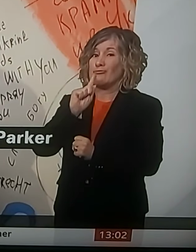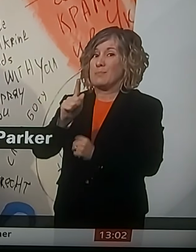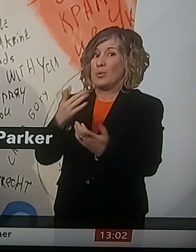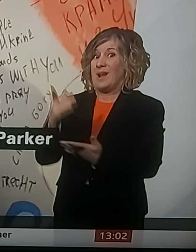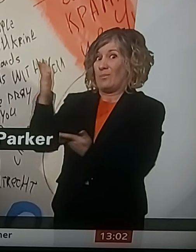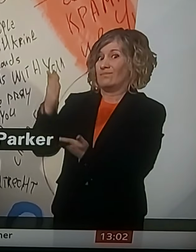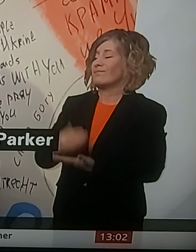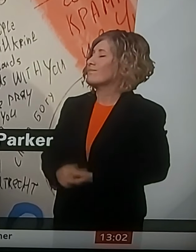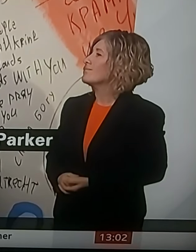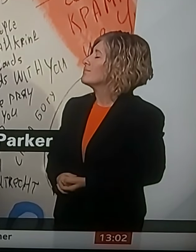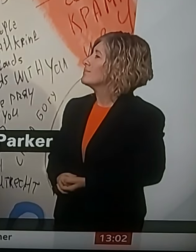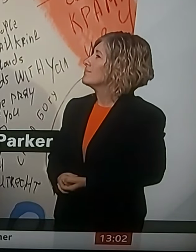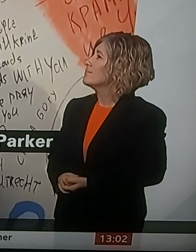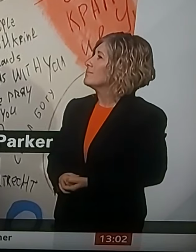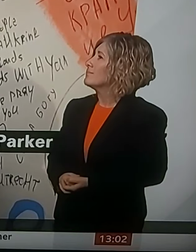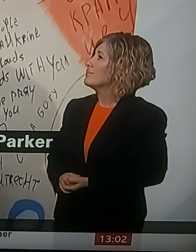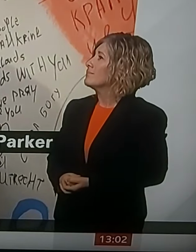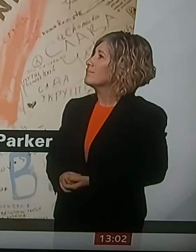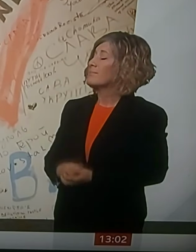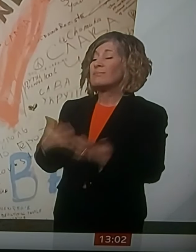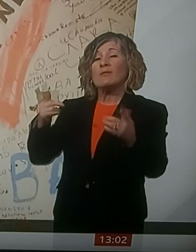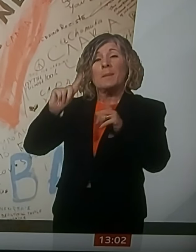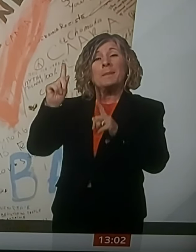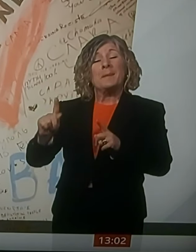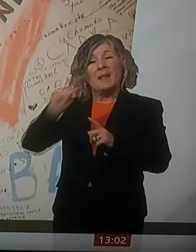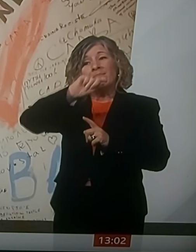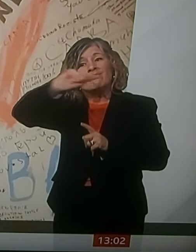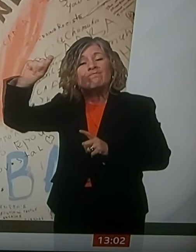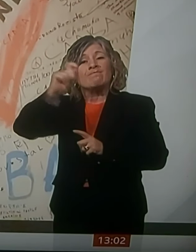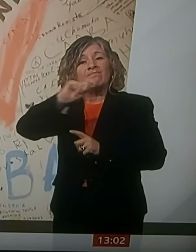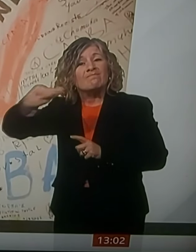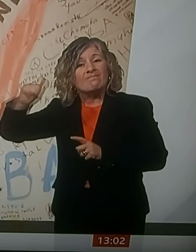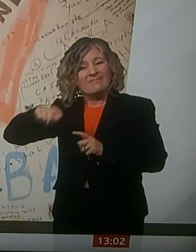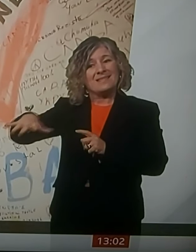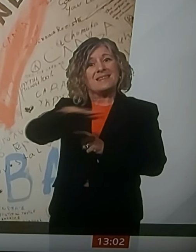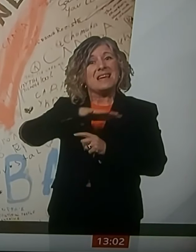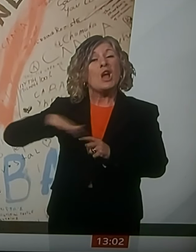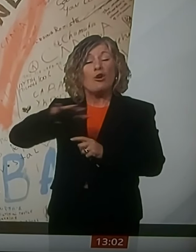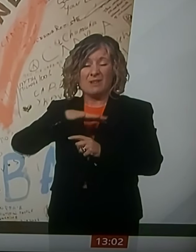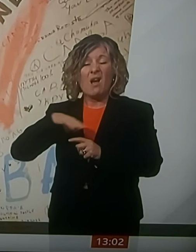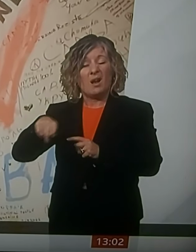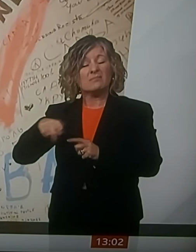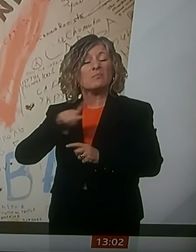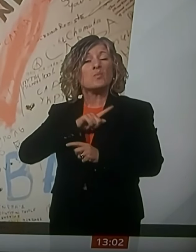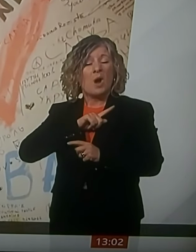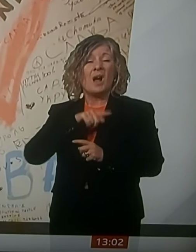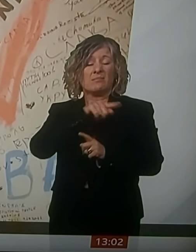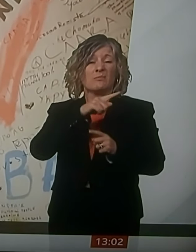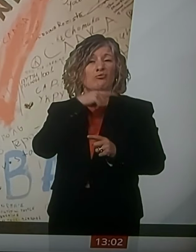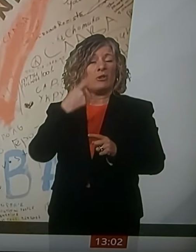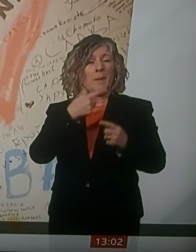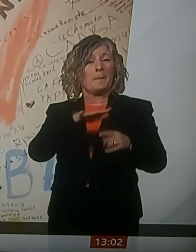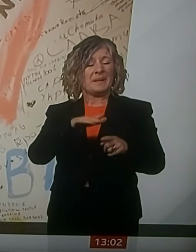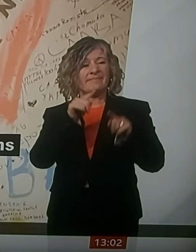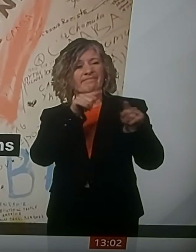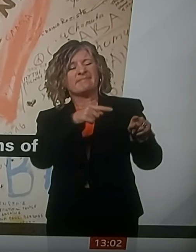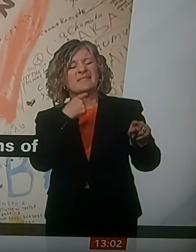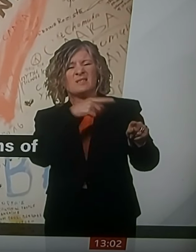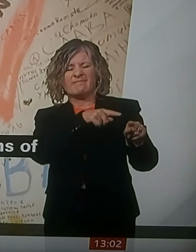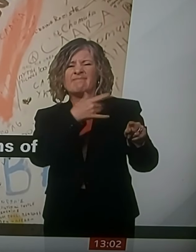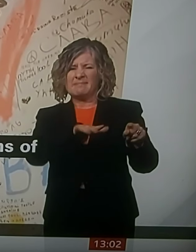just outside Kyiv, signs of remembrance. In this area, Russia's accused of killing hundreds of civilians during its